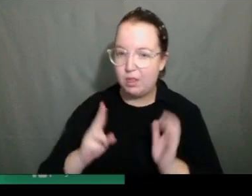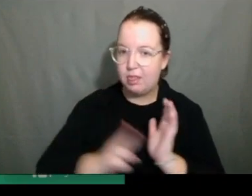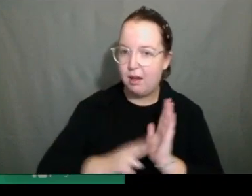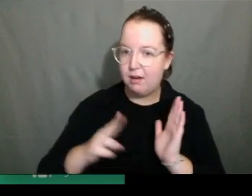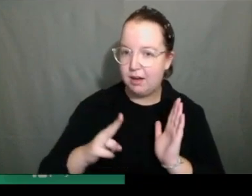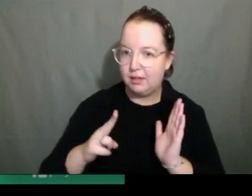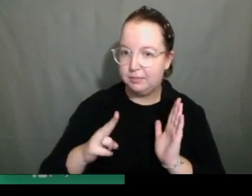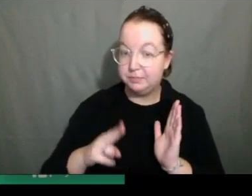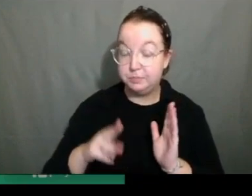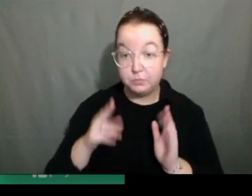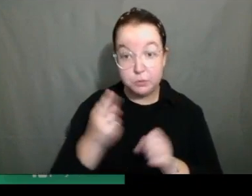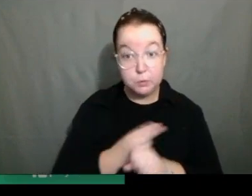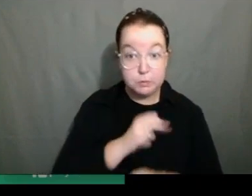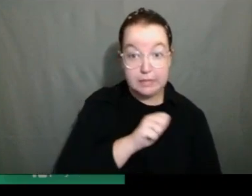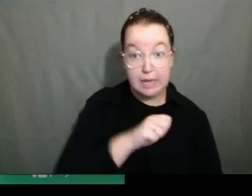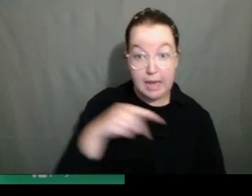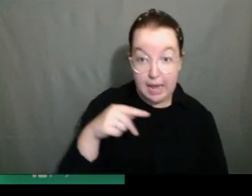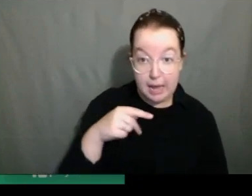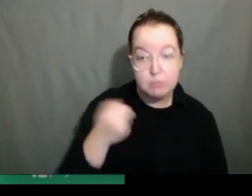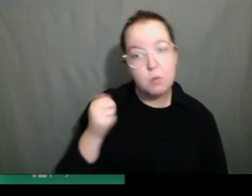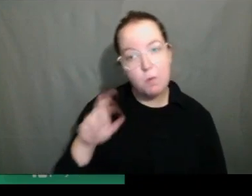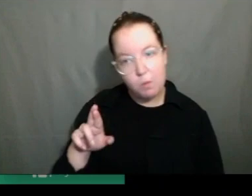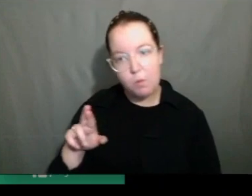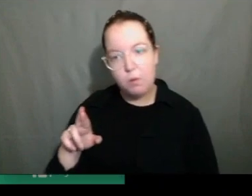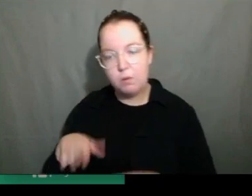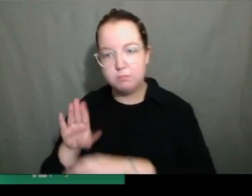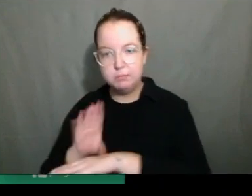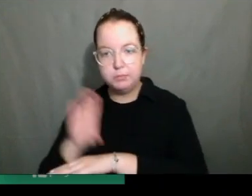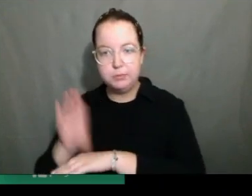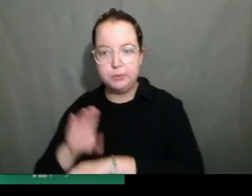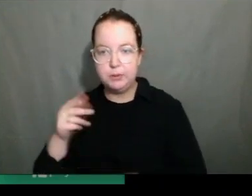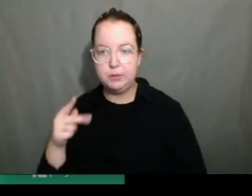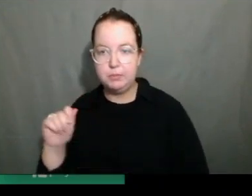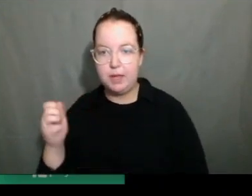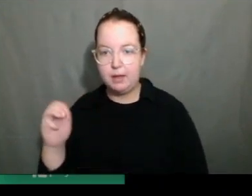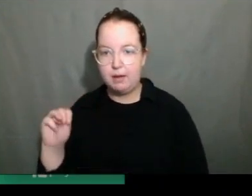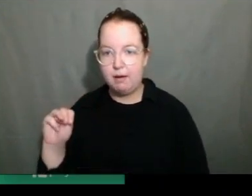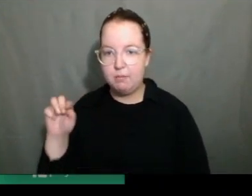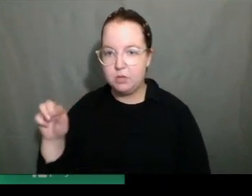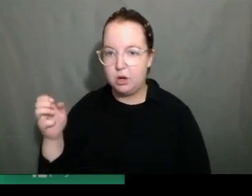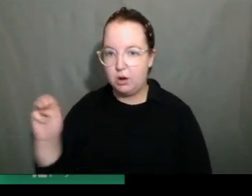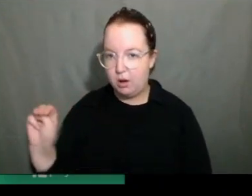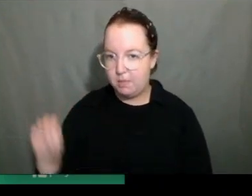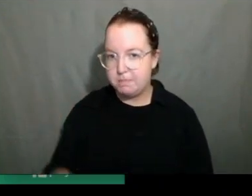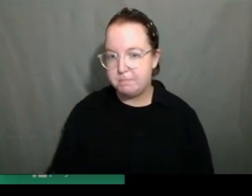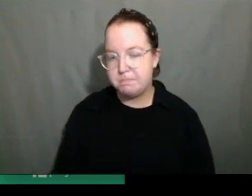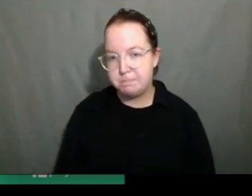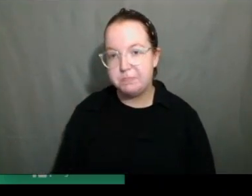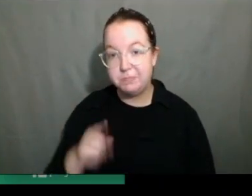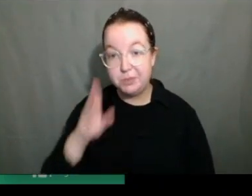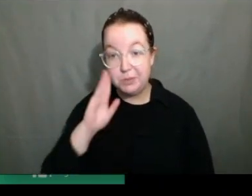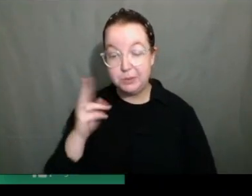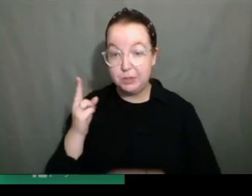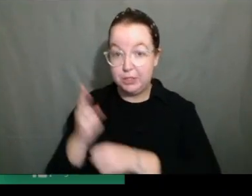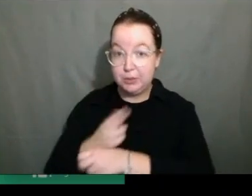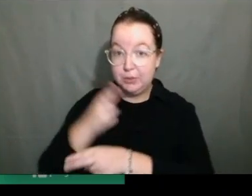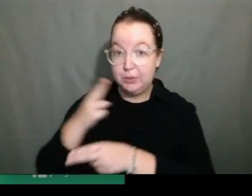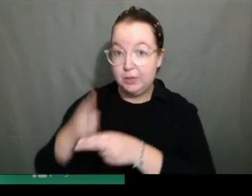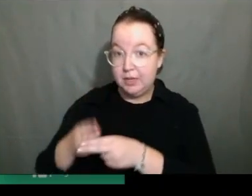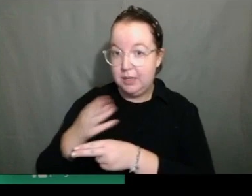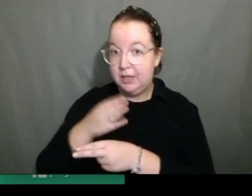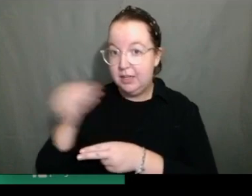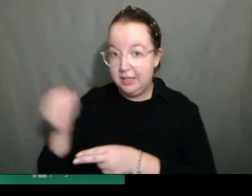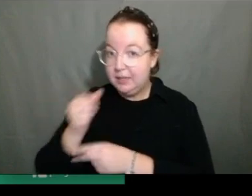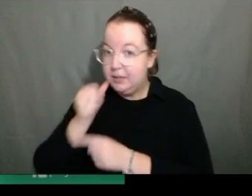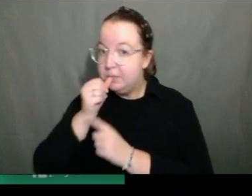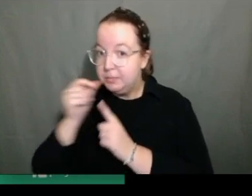log in through the app or just by going to paycom.com, and you will enter the username and password and the